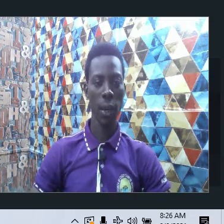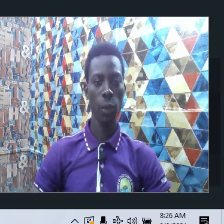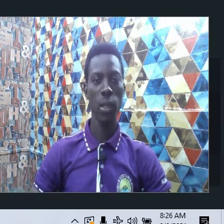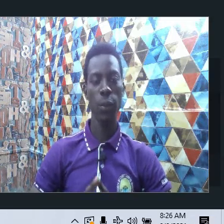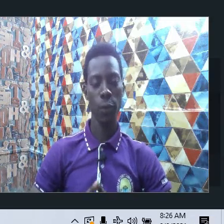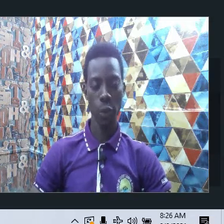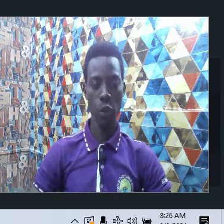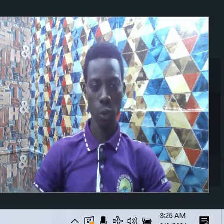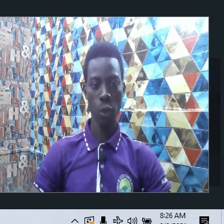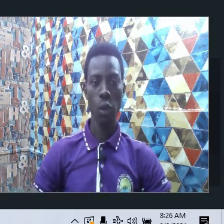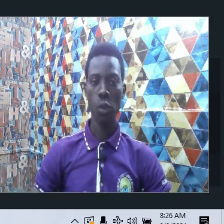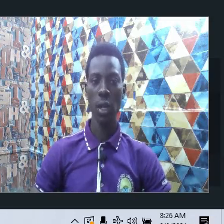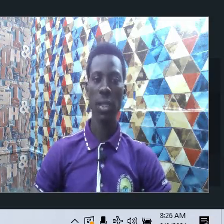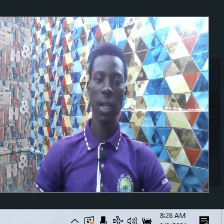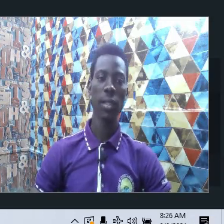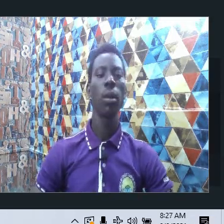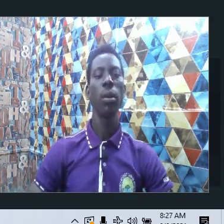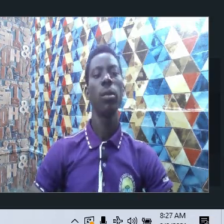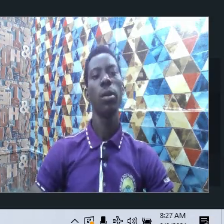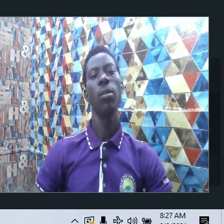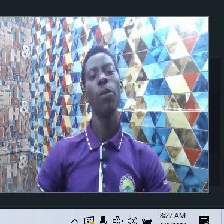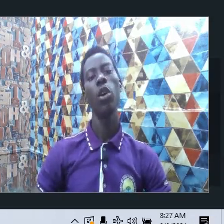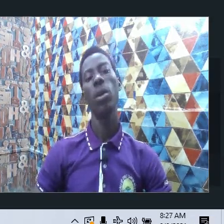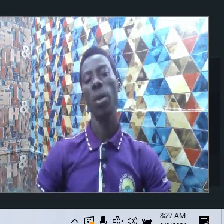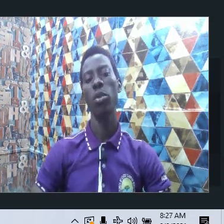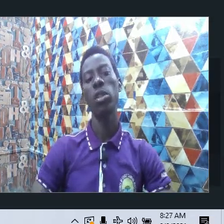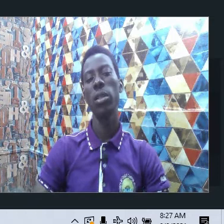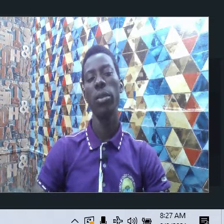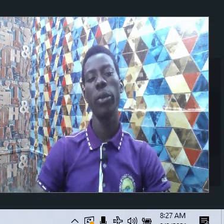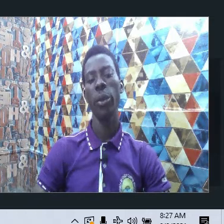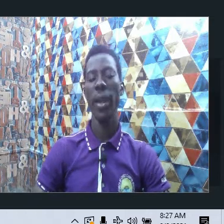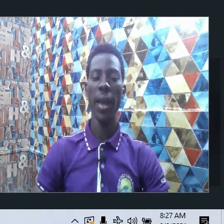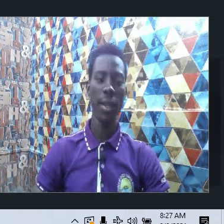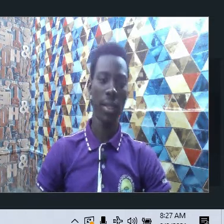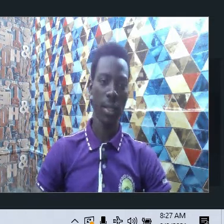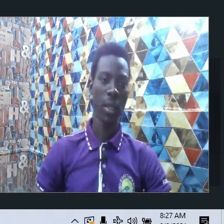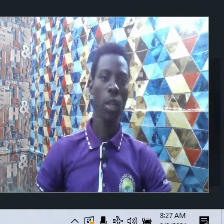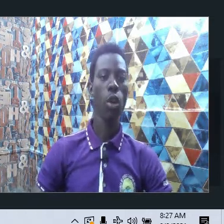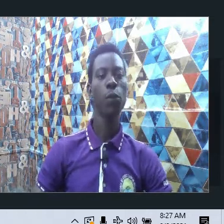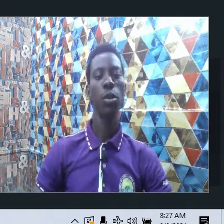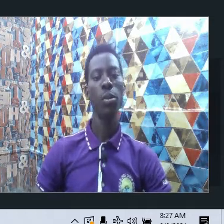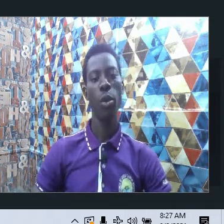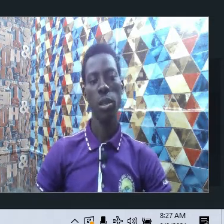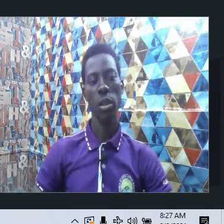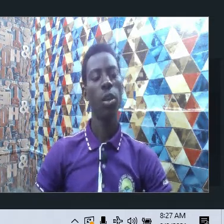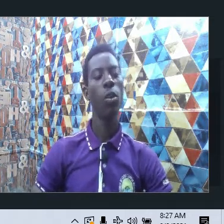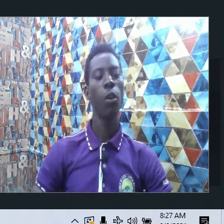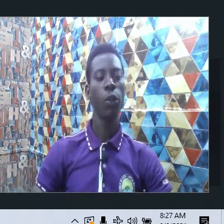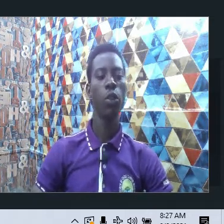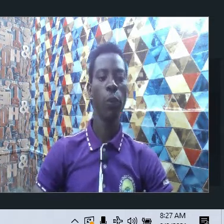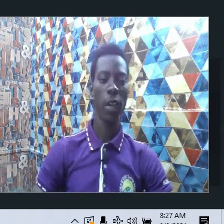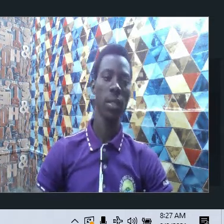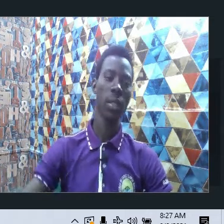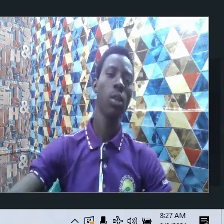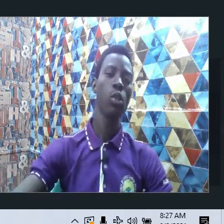sign language video. So let's start. Before you can proceed with the editing, you have to import your